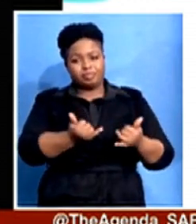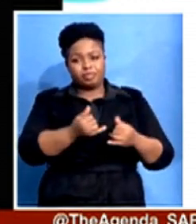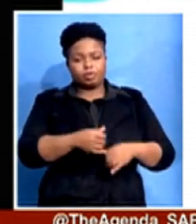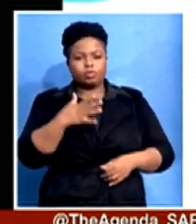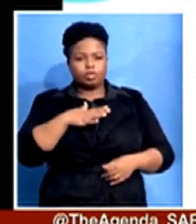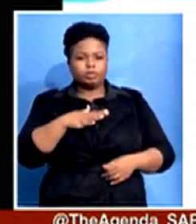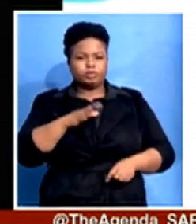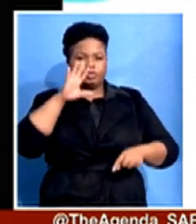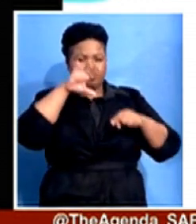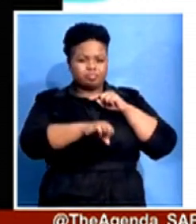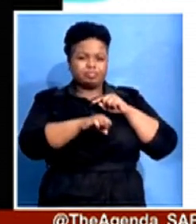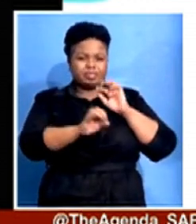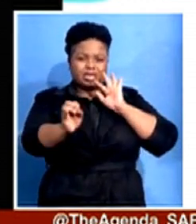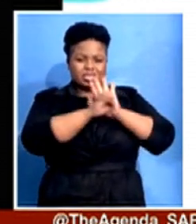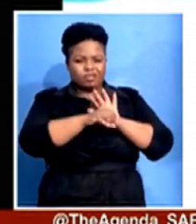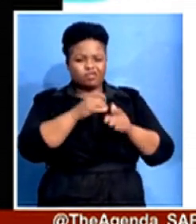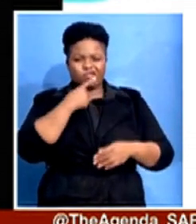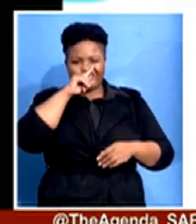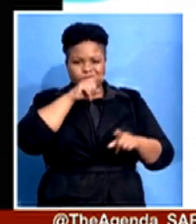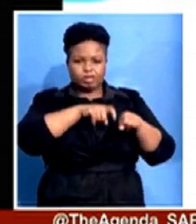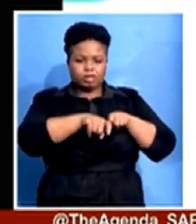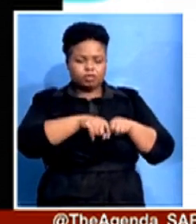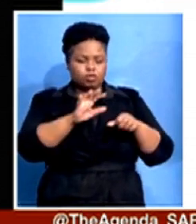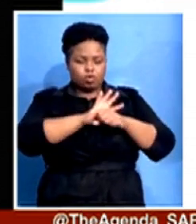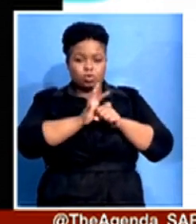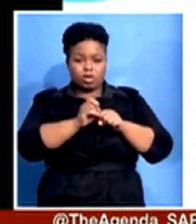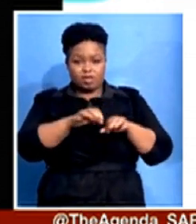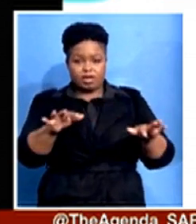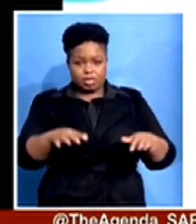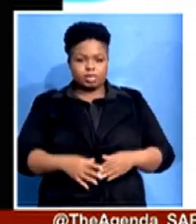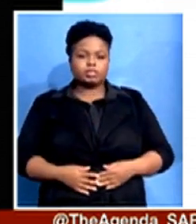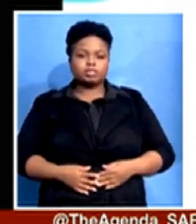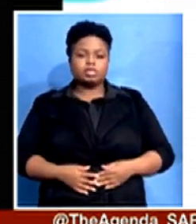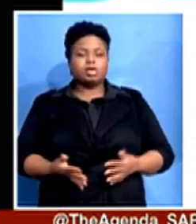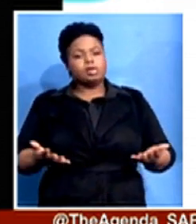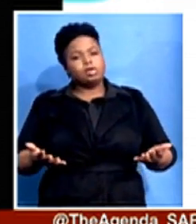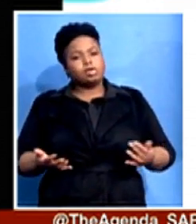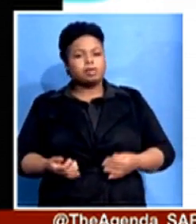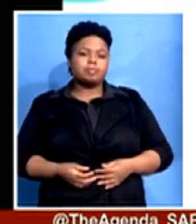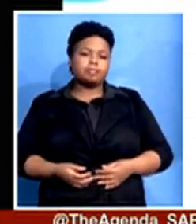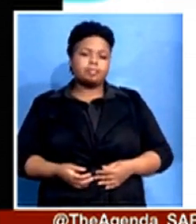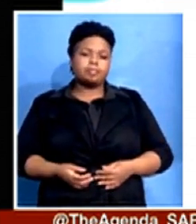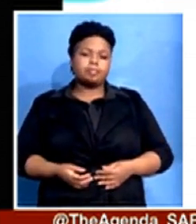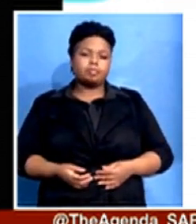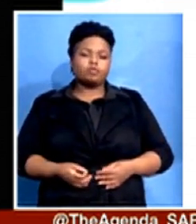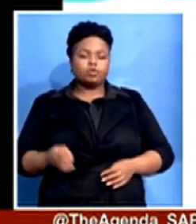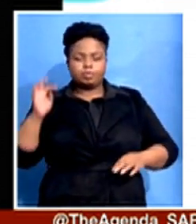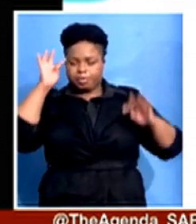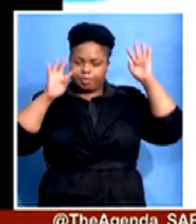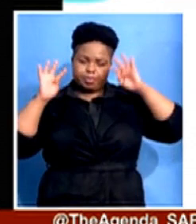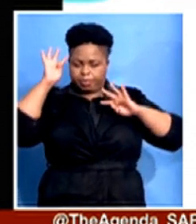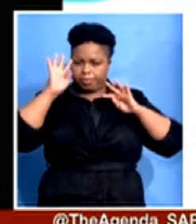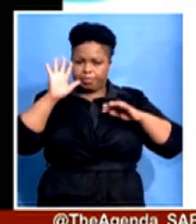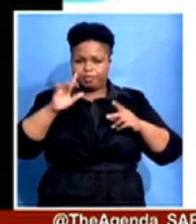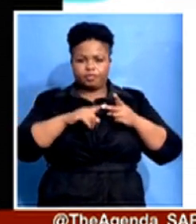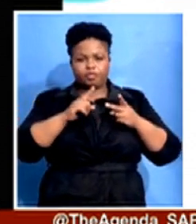COVID. And, this is an area where, from an innovation perspective and then from a market perspective, we always say the